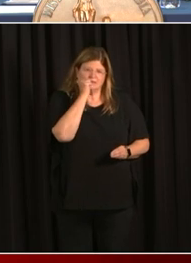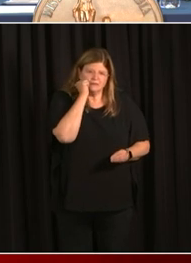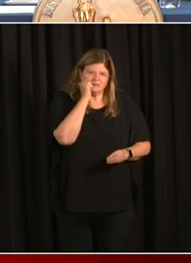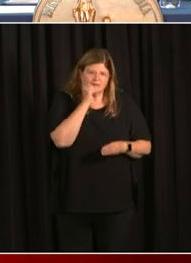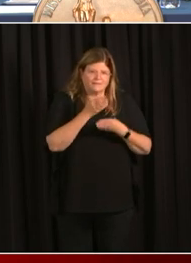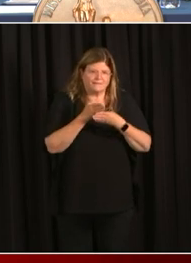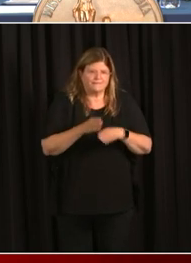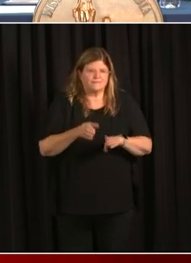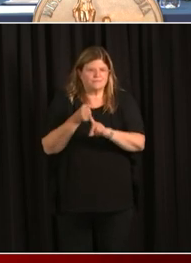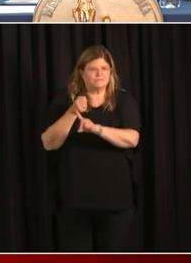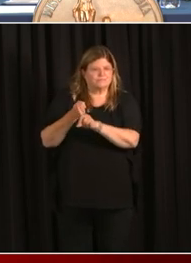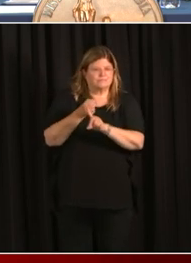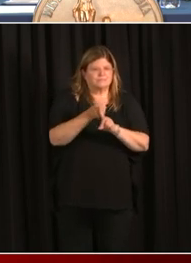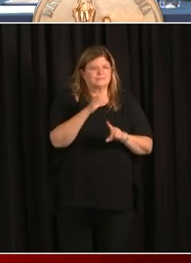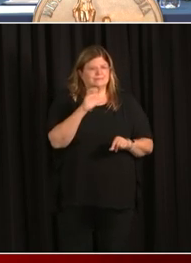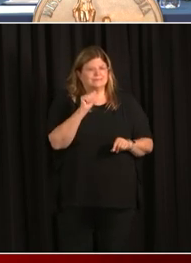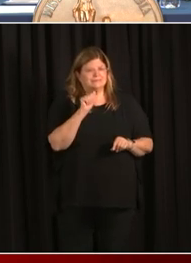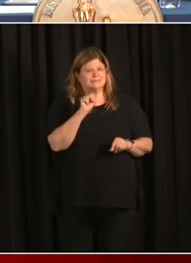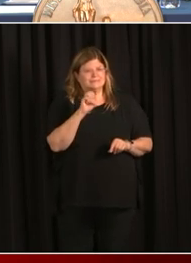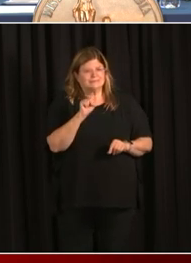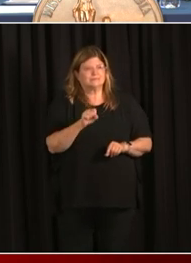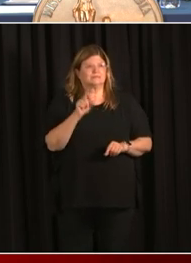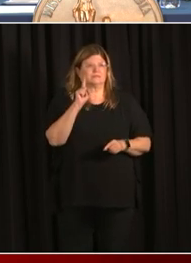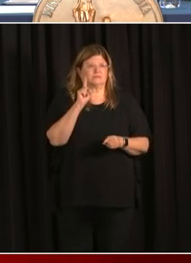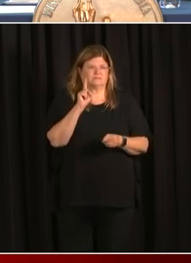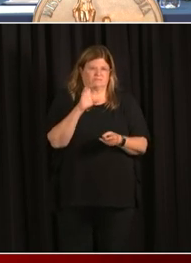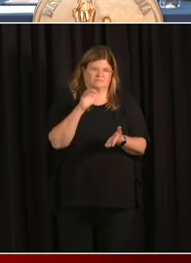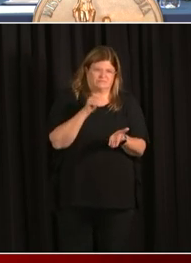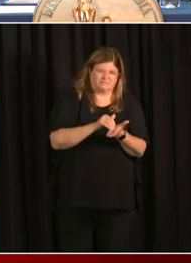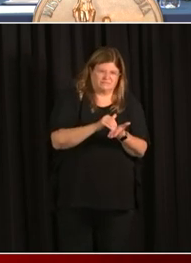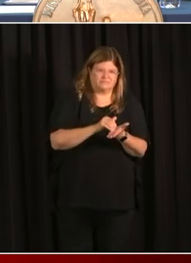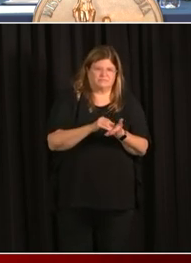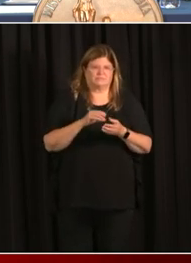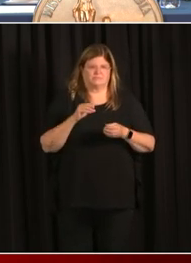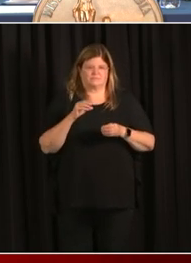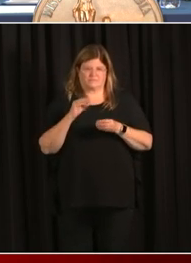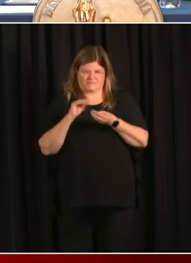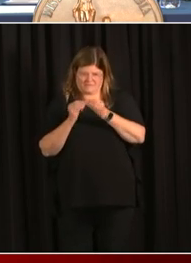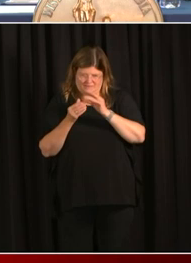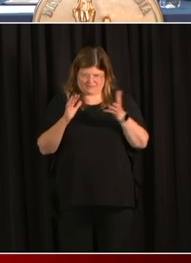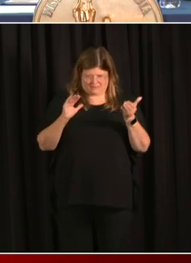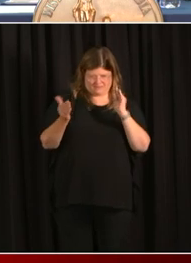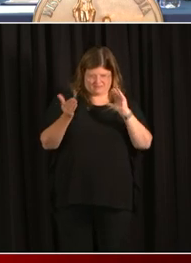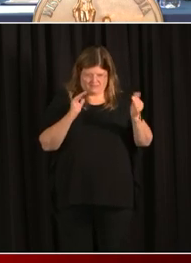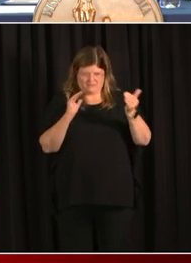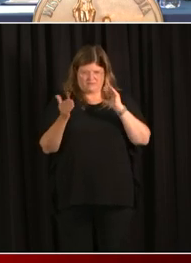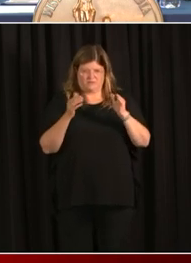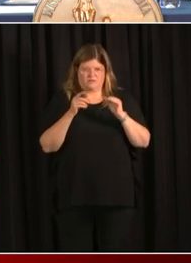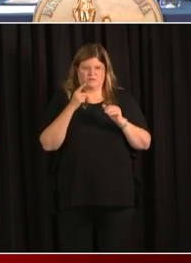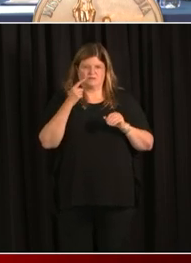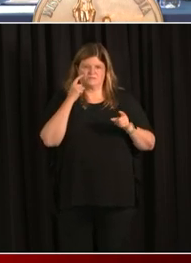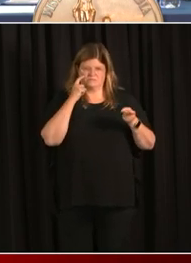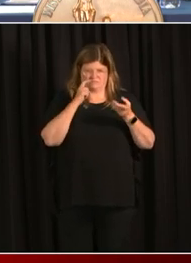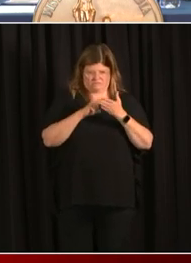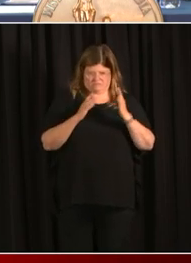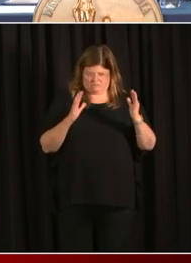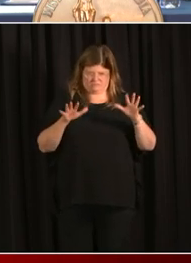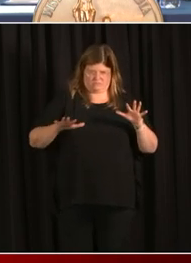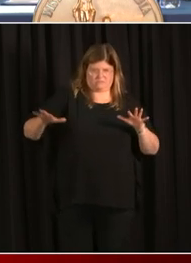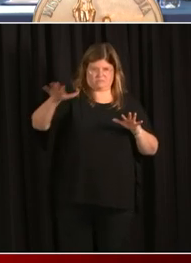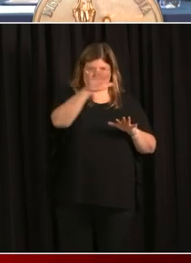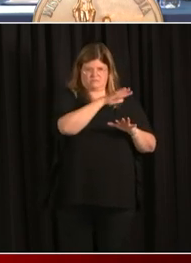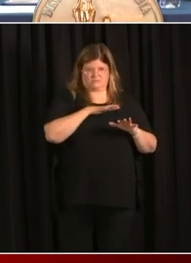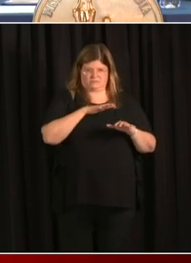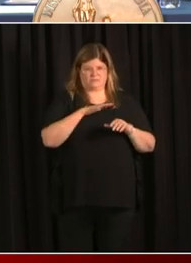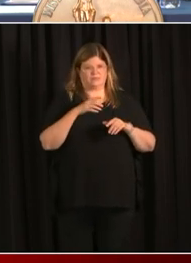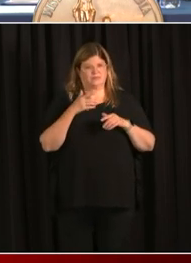of cases per 100,000. This is a figure that we use when looking at hot spots around the nation,